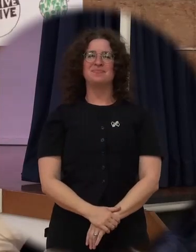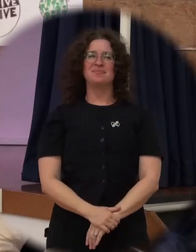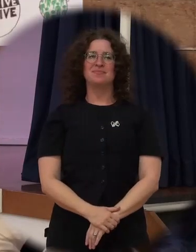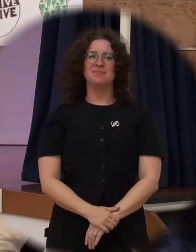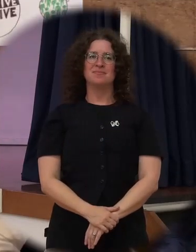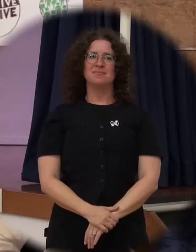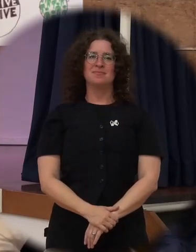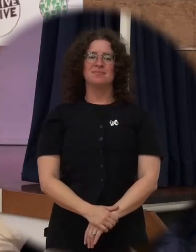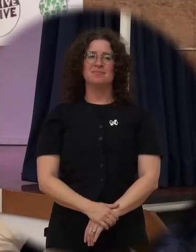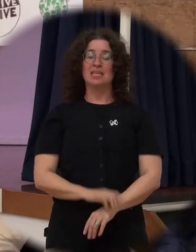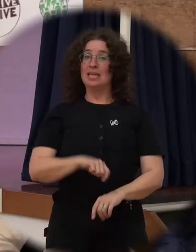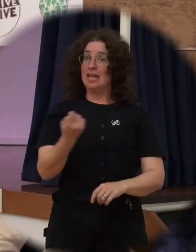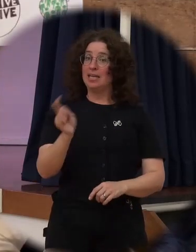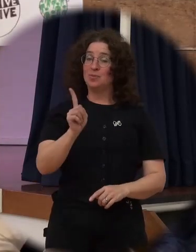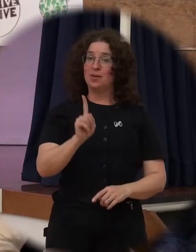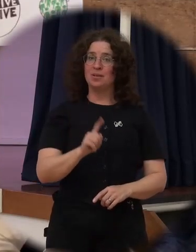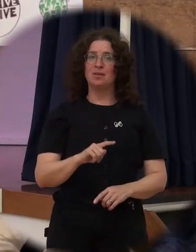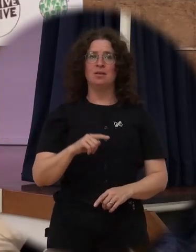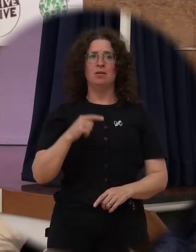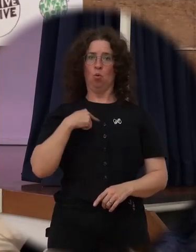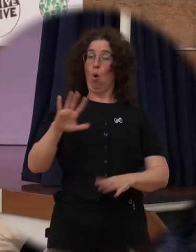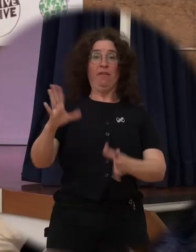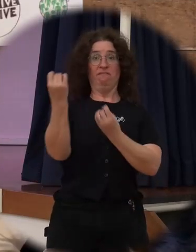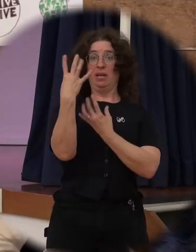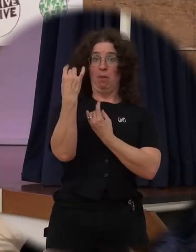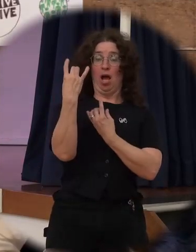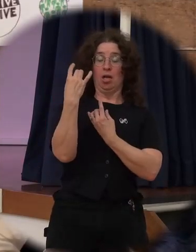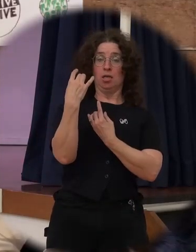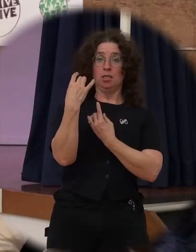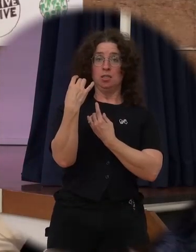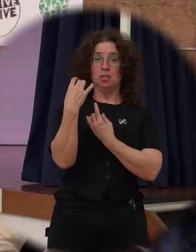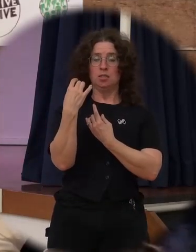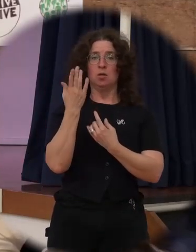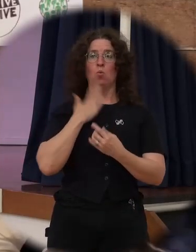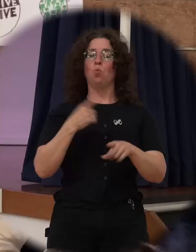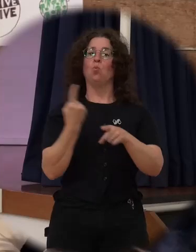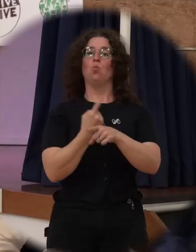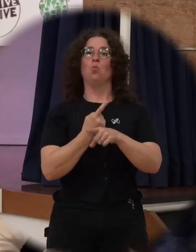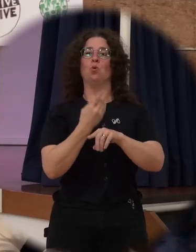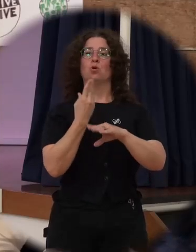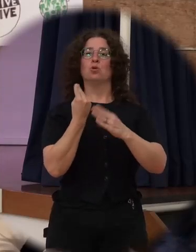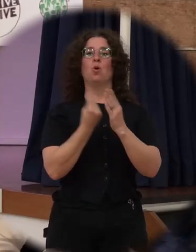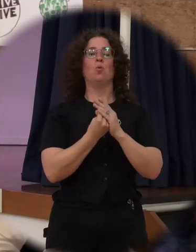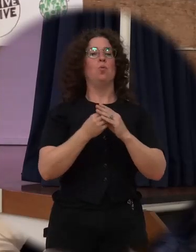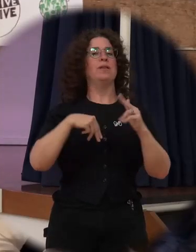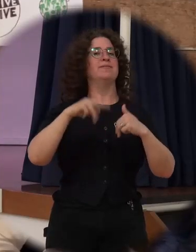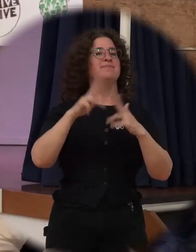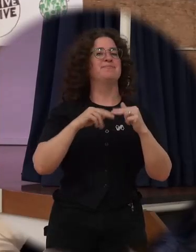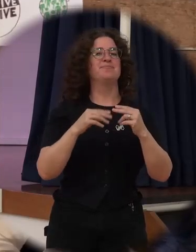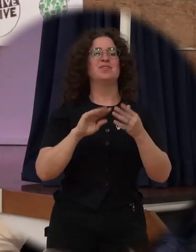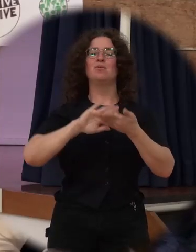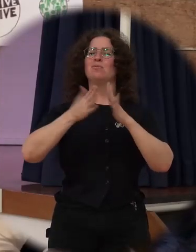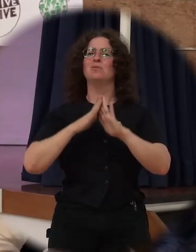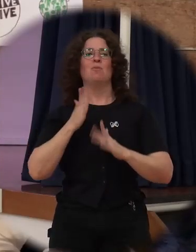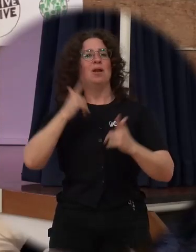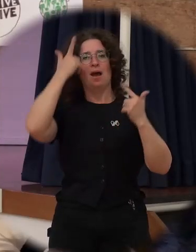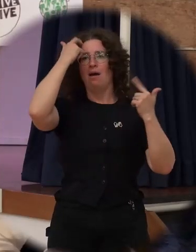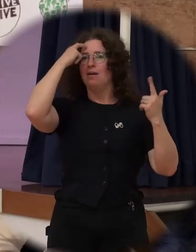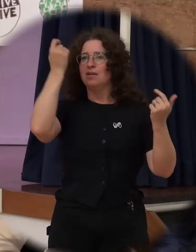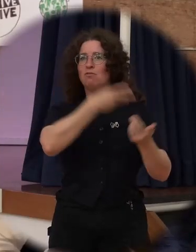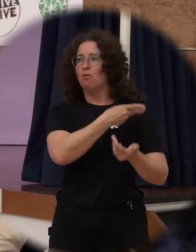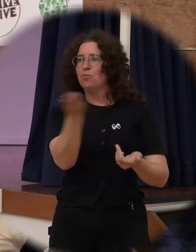What are next steps? Well, we're always open to feedback, right? And we want to talk to the game dev community to get a bit of ideas and get a bit